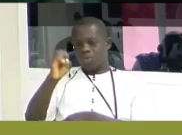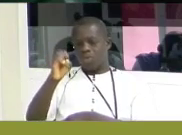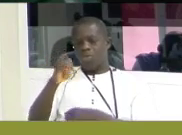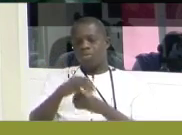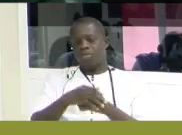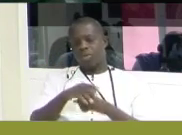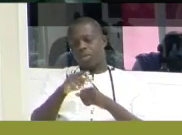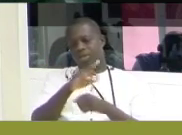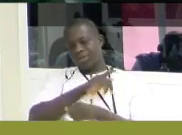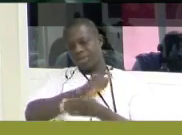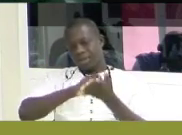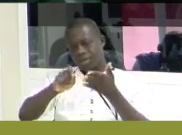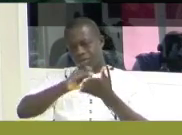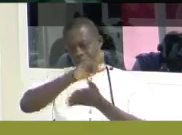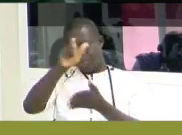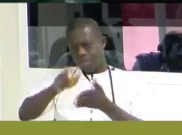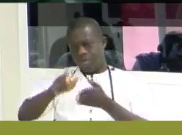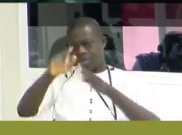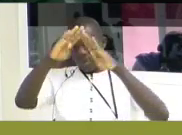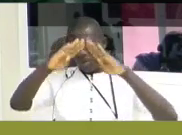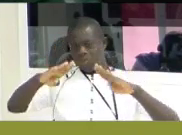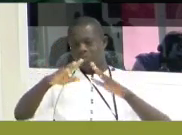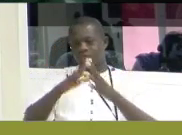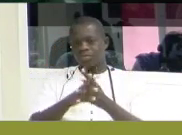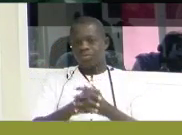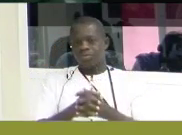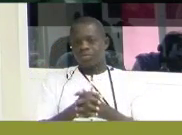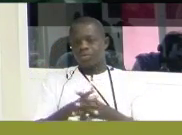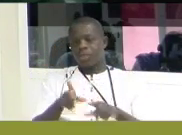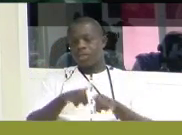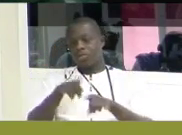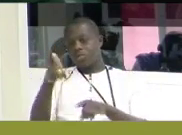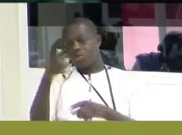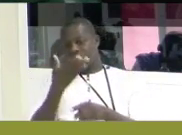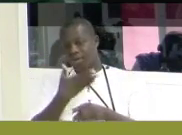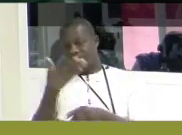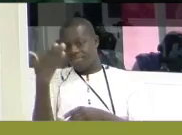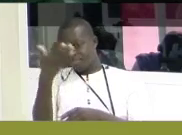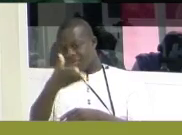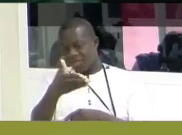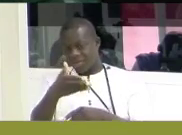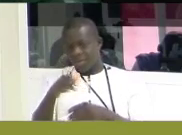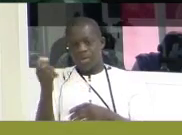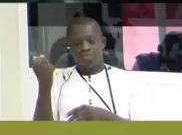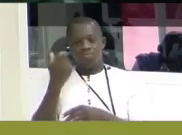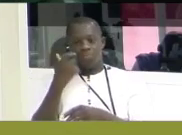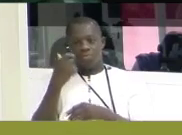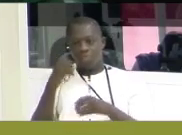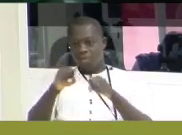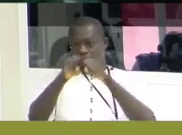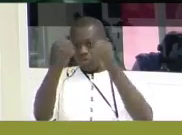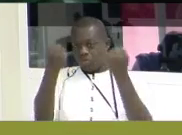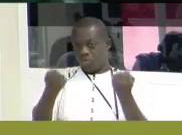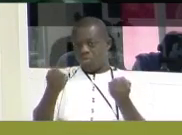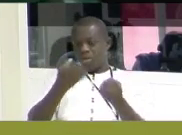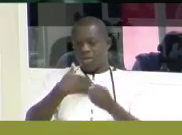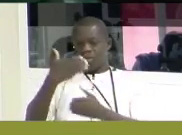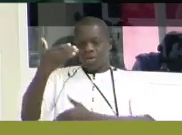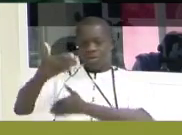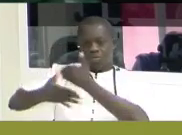Whilst you were a reporter at the Daily Observer newspaper, did you have cause to work closely at the State